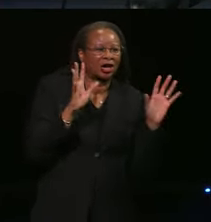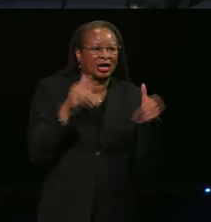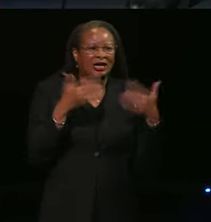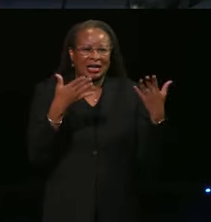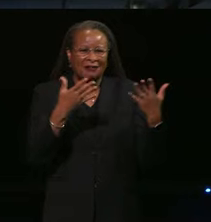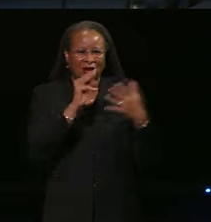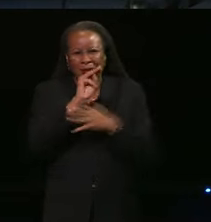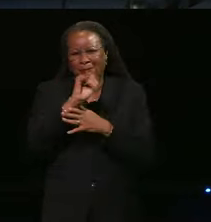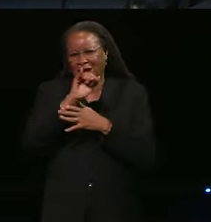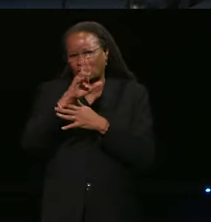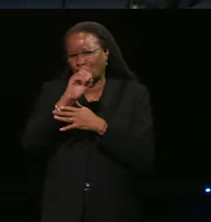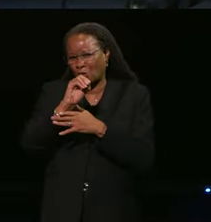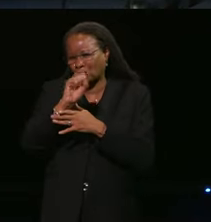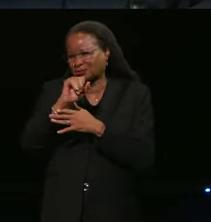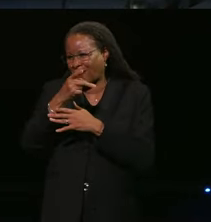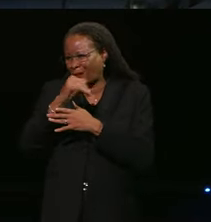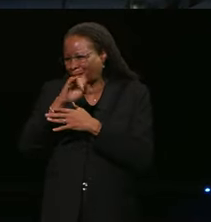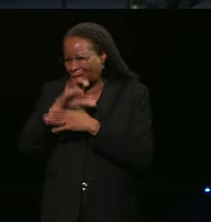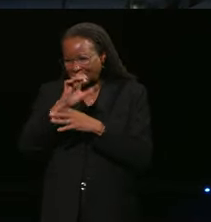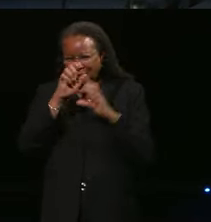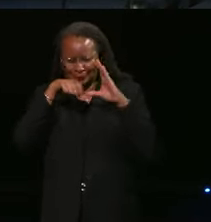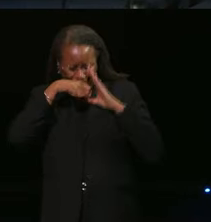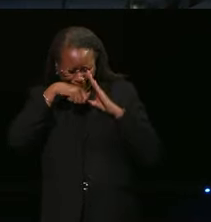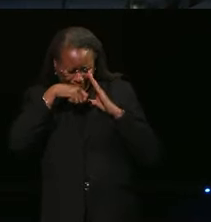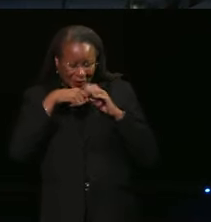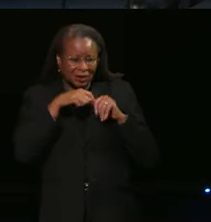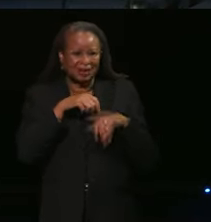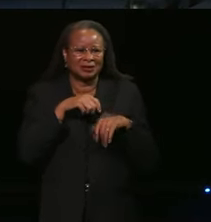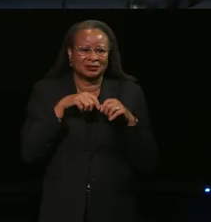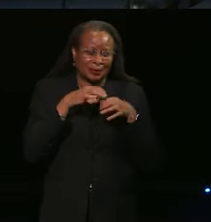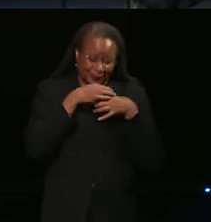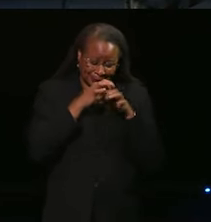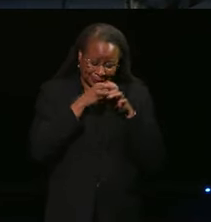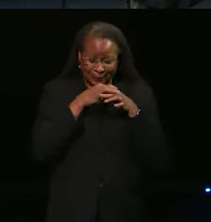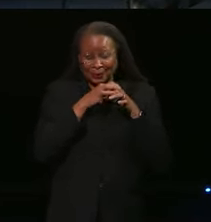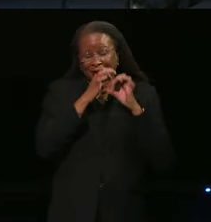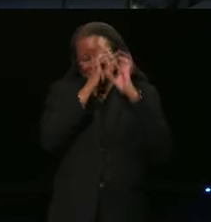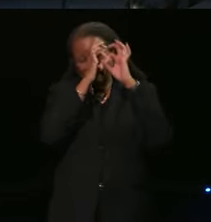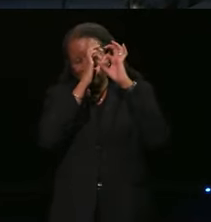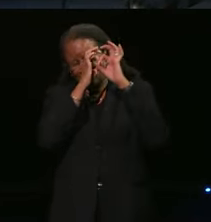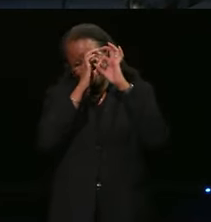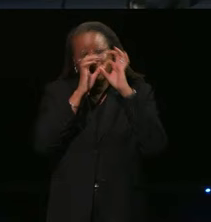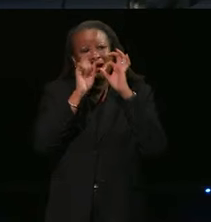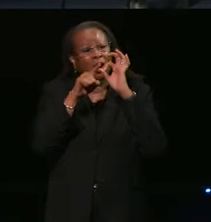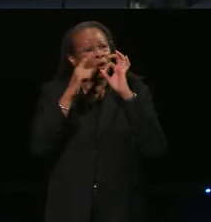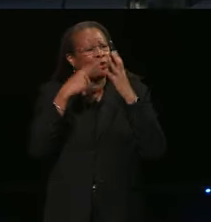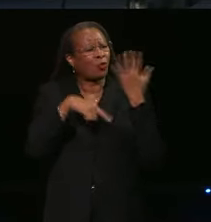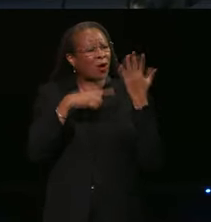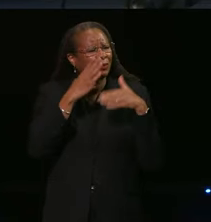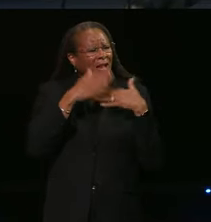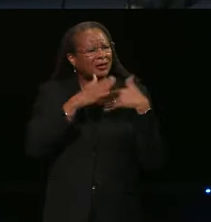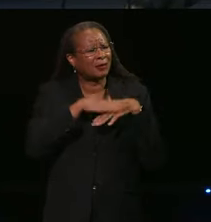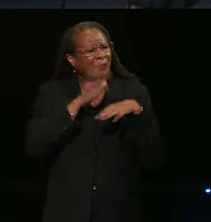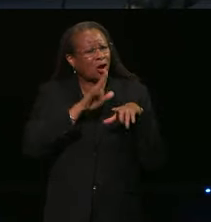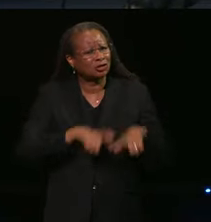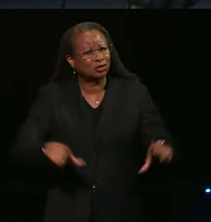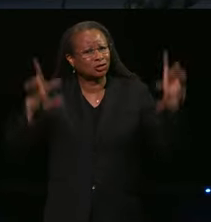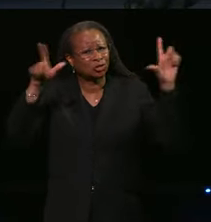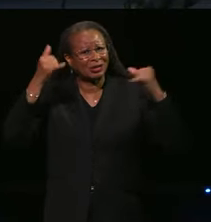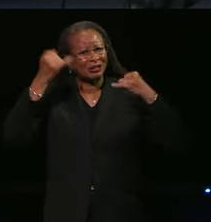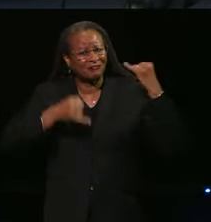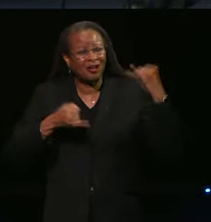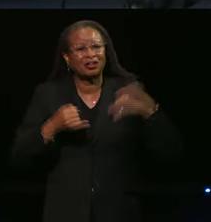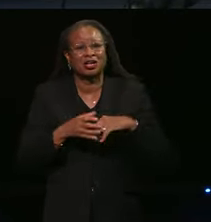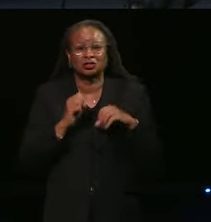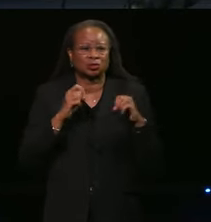a microscopic, if you will, or a telescopic view of what would end up on screen, so that there